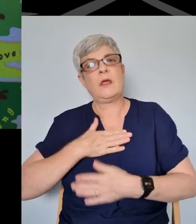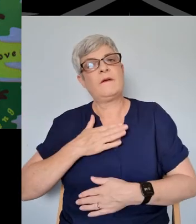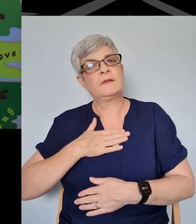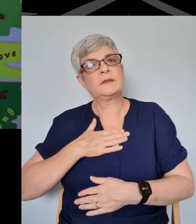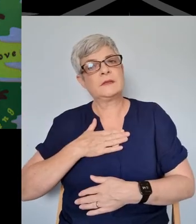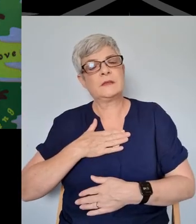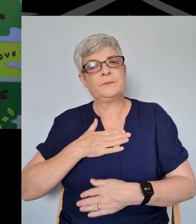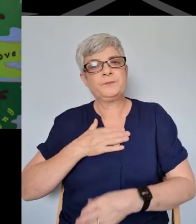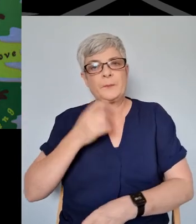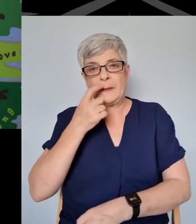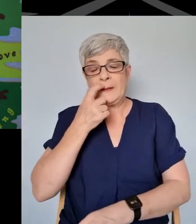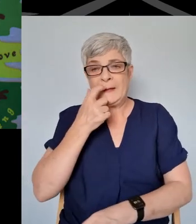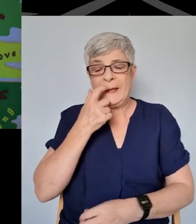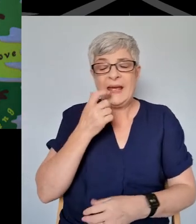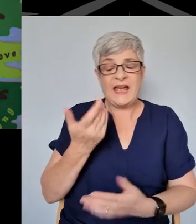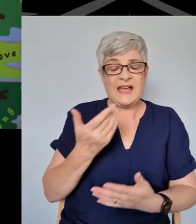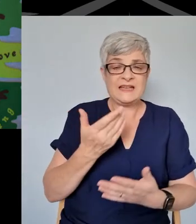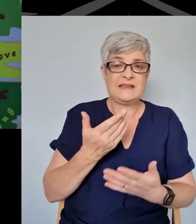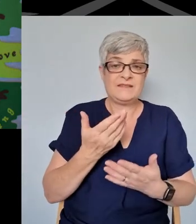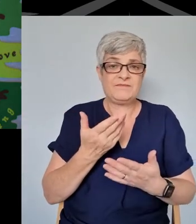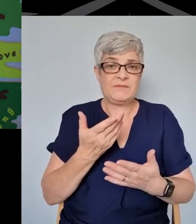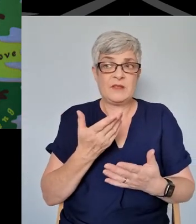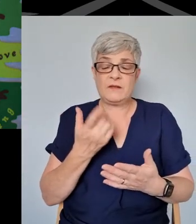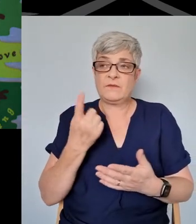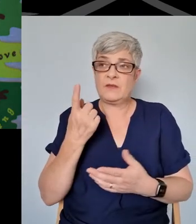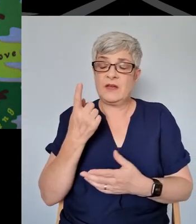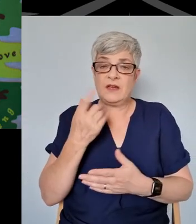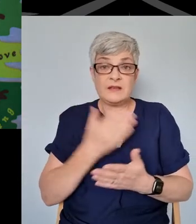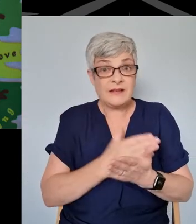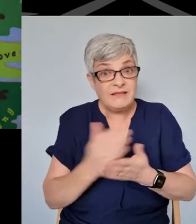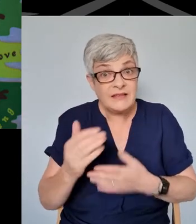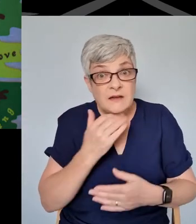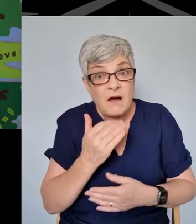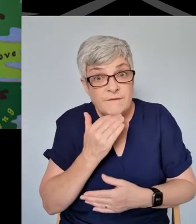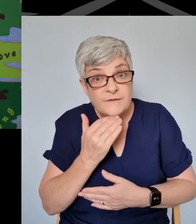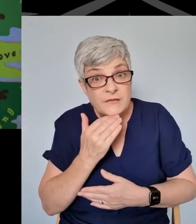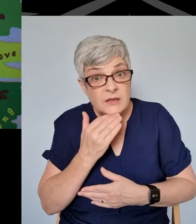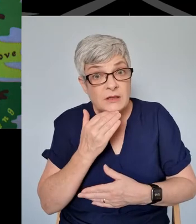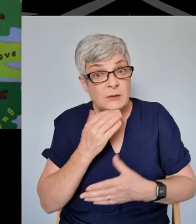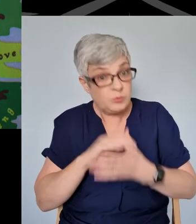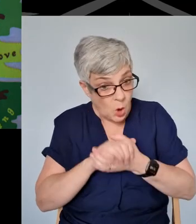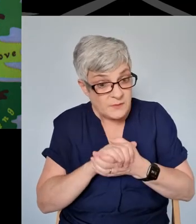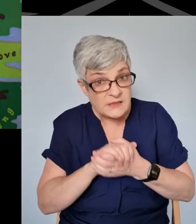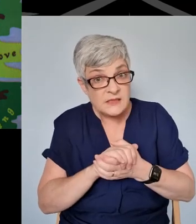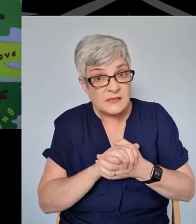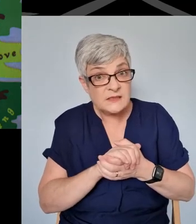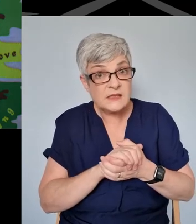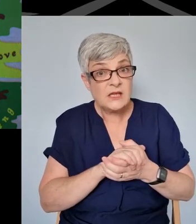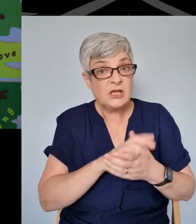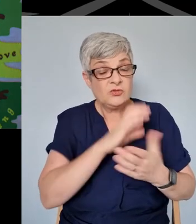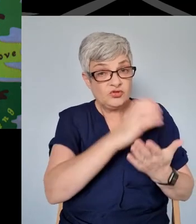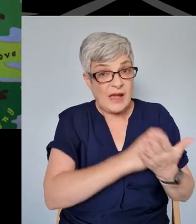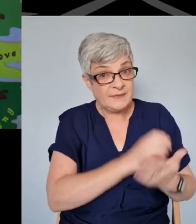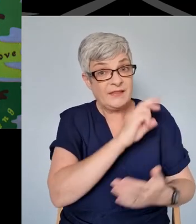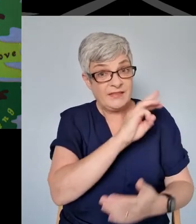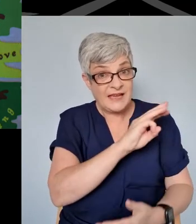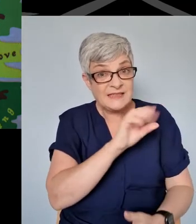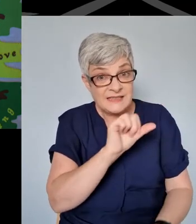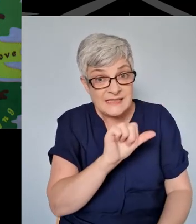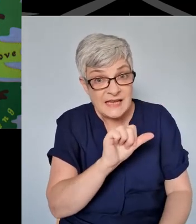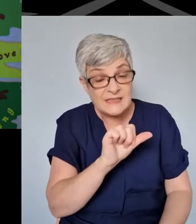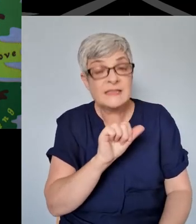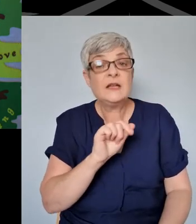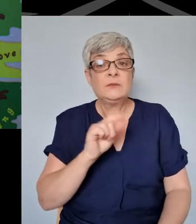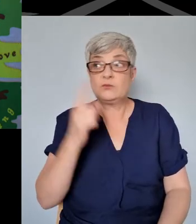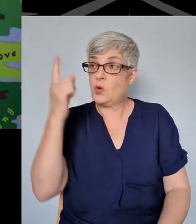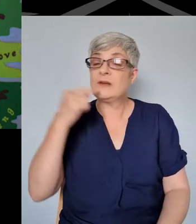And if it were not clear enough in the promises of chapter 36, in these verses where God said, I